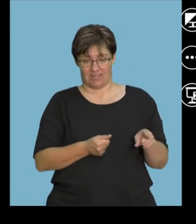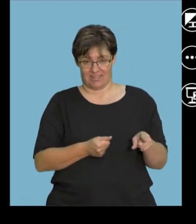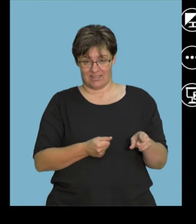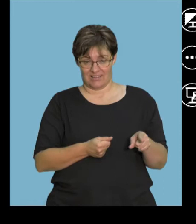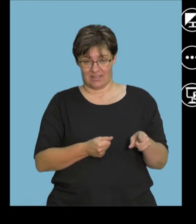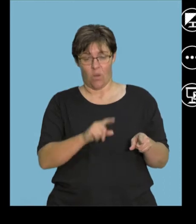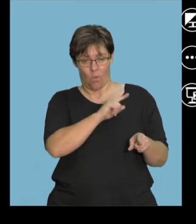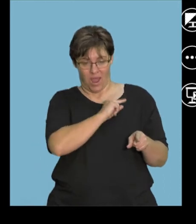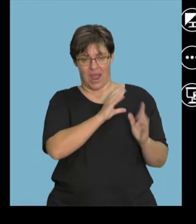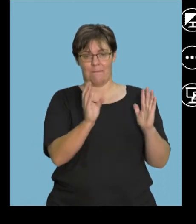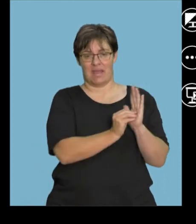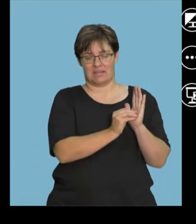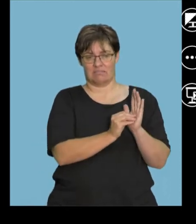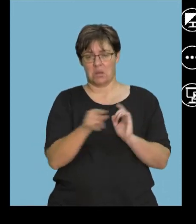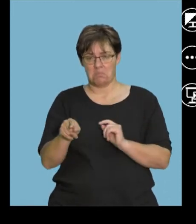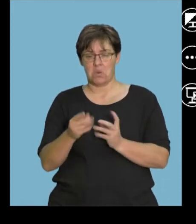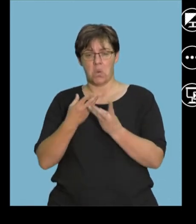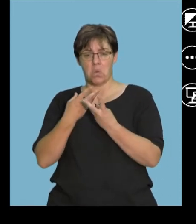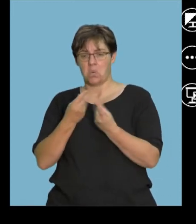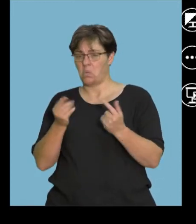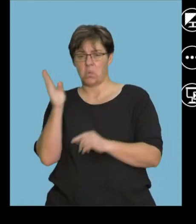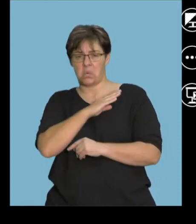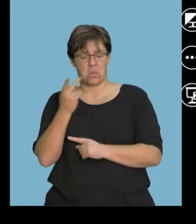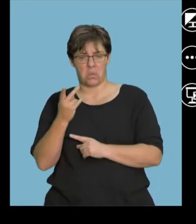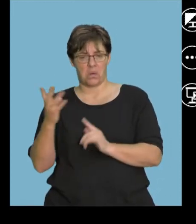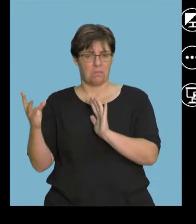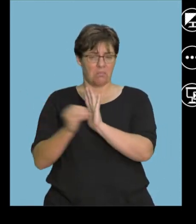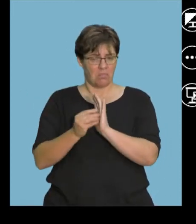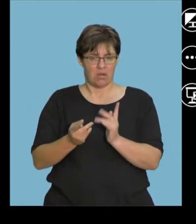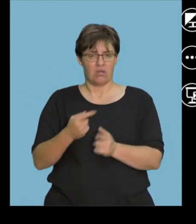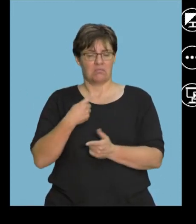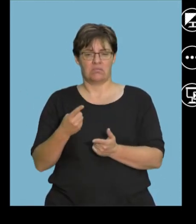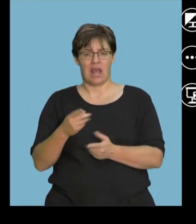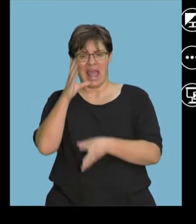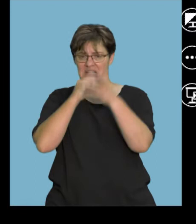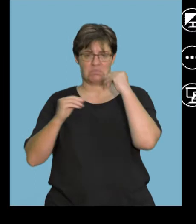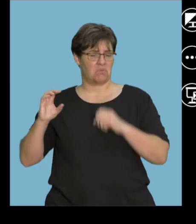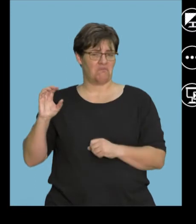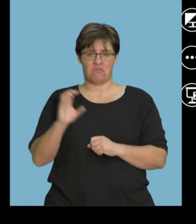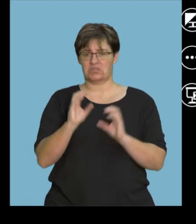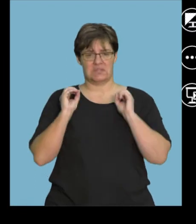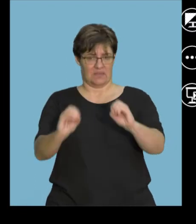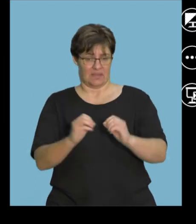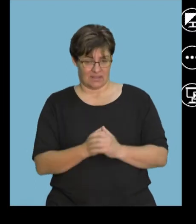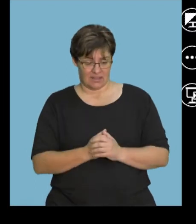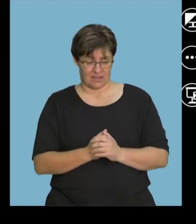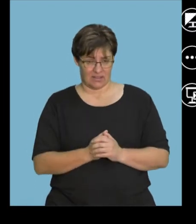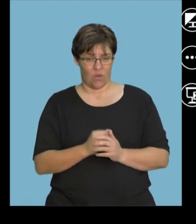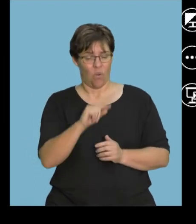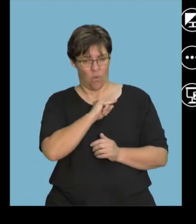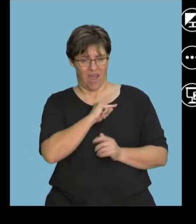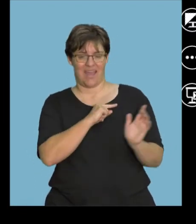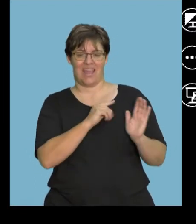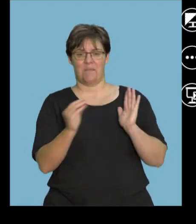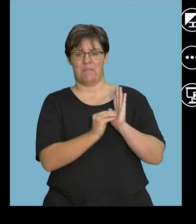due to the magnet. And then non-magnetic materials will be the ones that do not experience a magnetic force